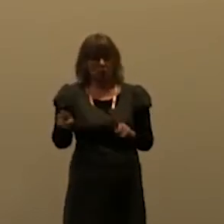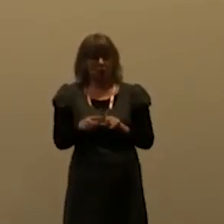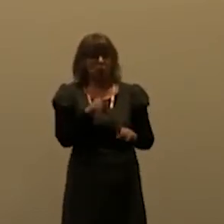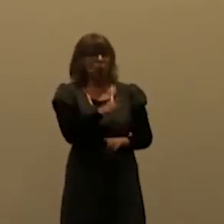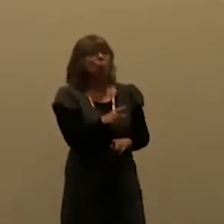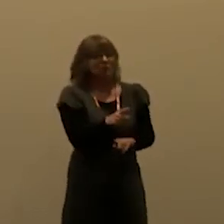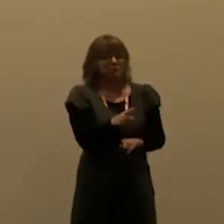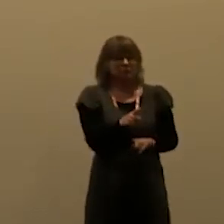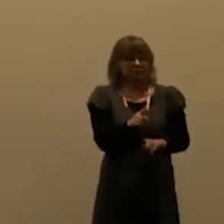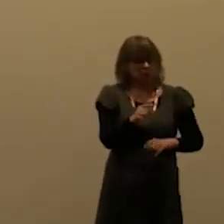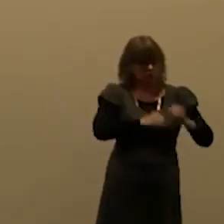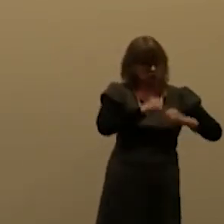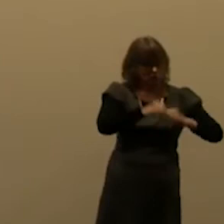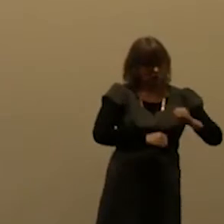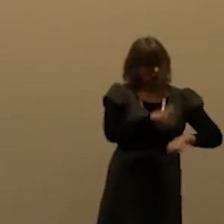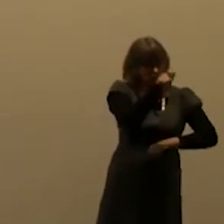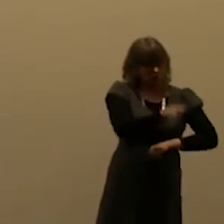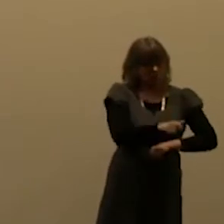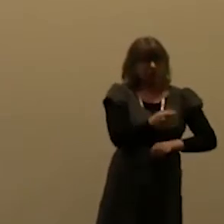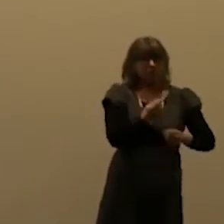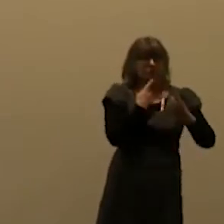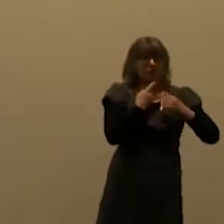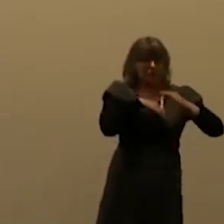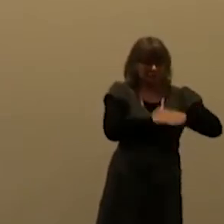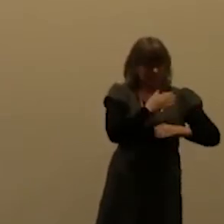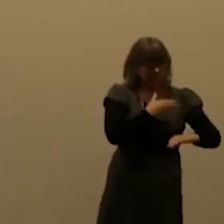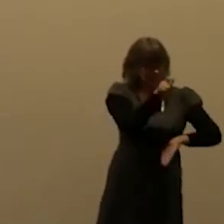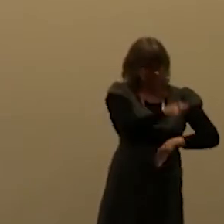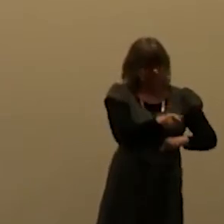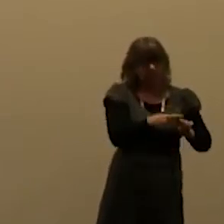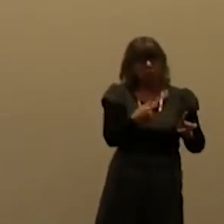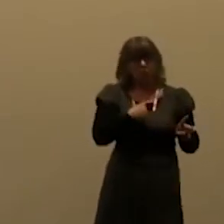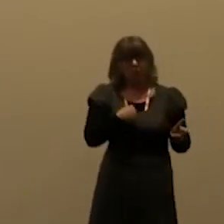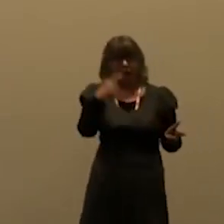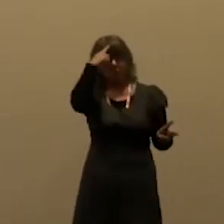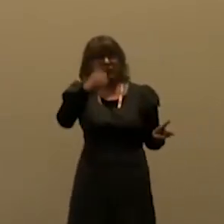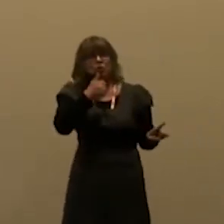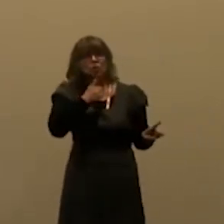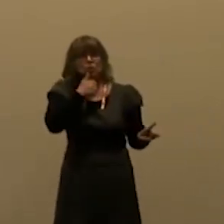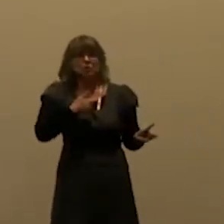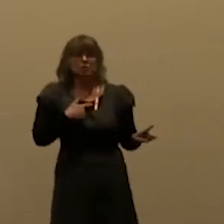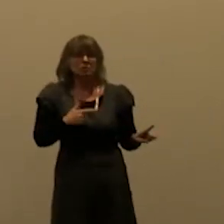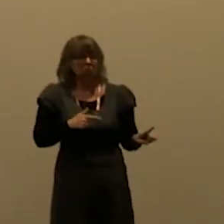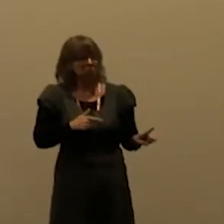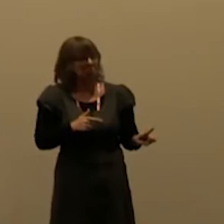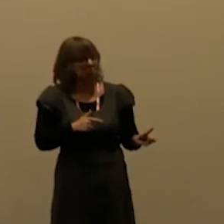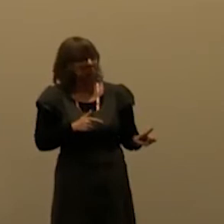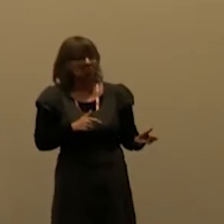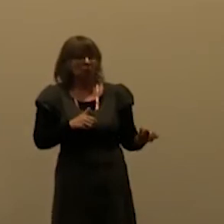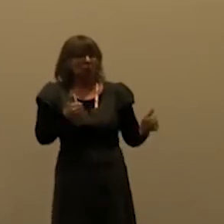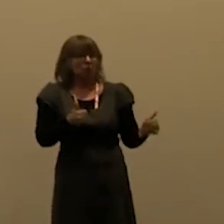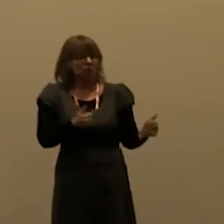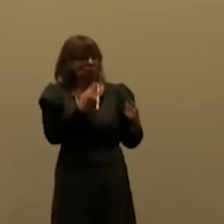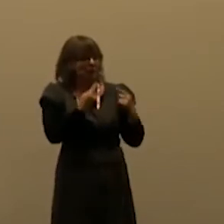and structure of your tenant, and the data or the content within your tenant. And for me, you know, I think users are content or data. You may want to